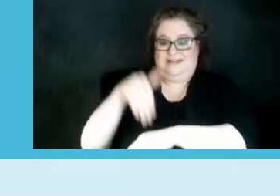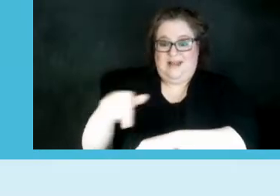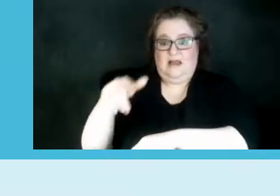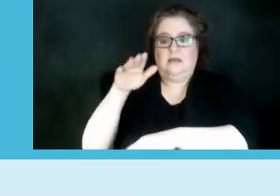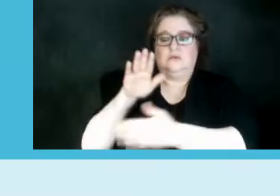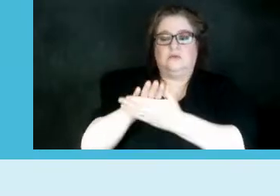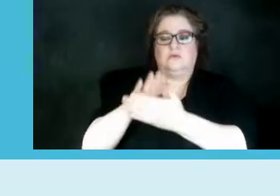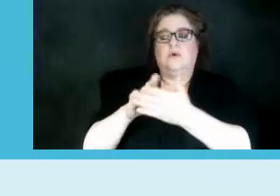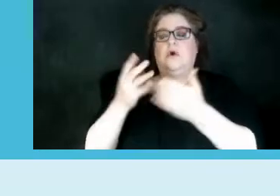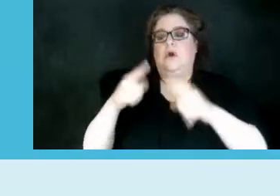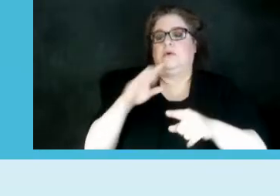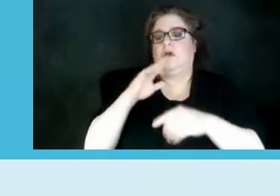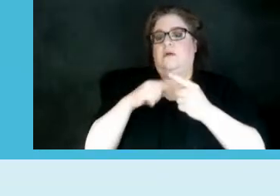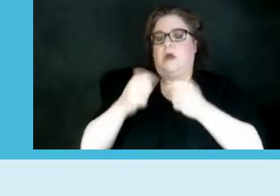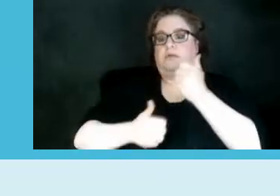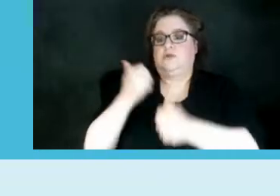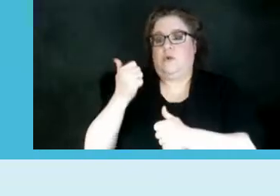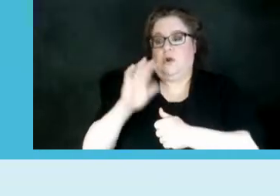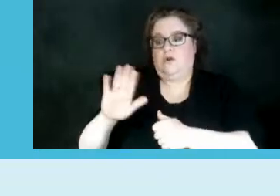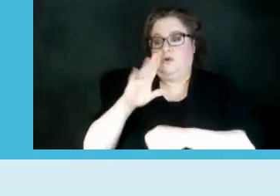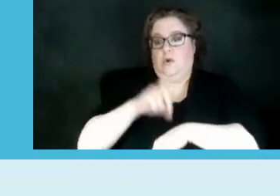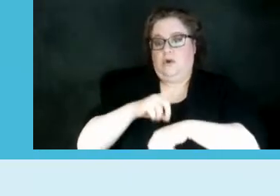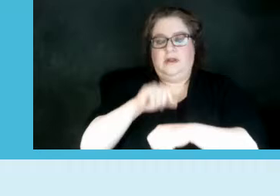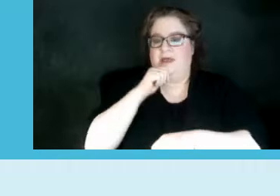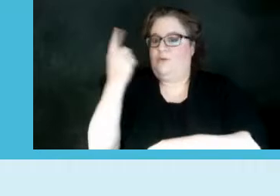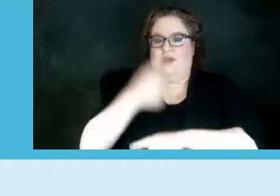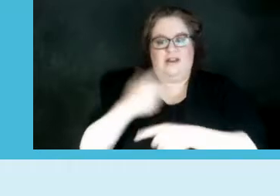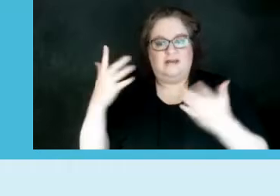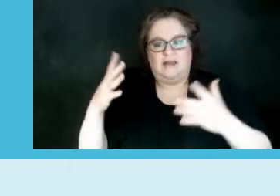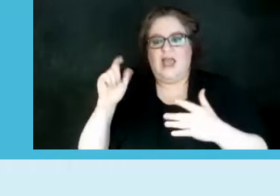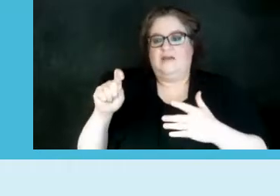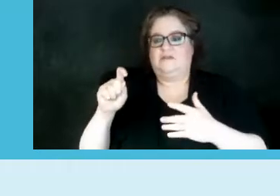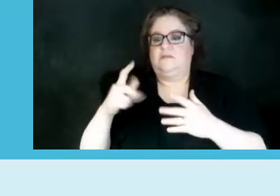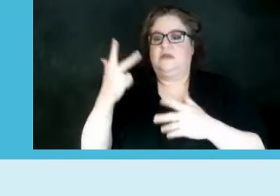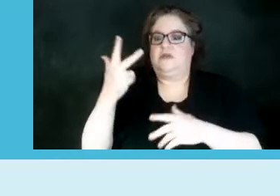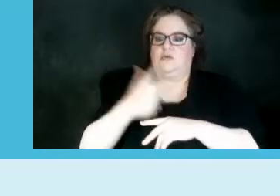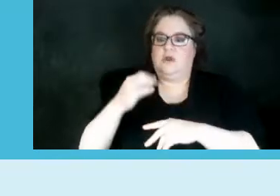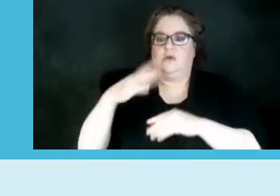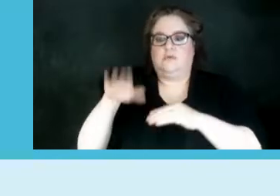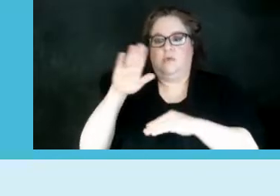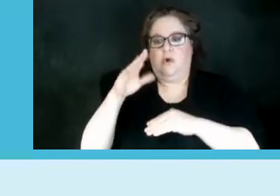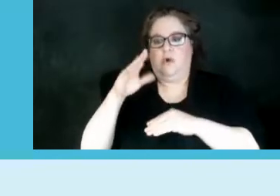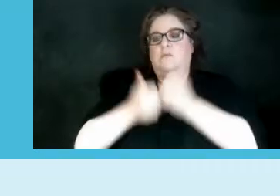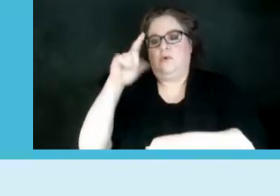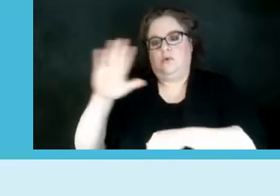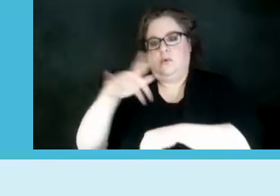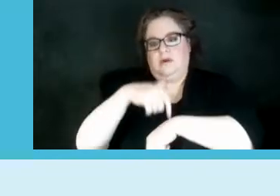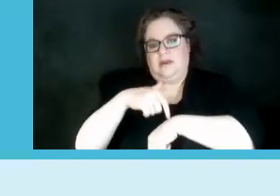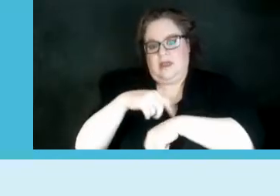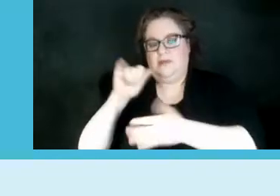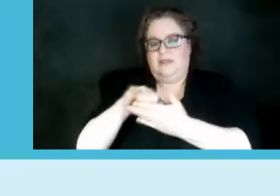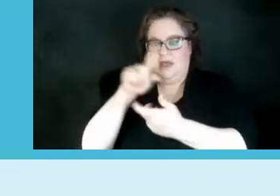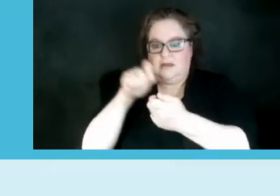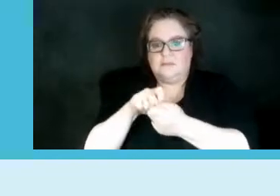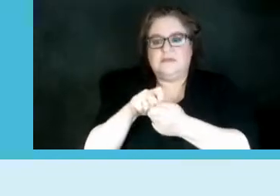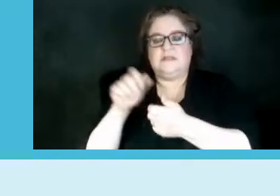of your duties, not 1 day, it should be 3 or more days, a majority of your time at that particular